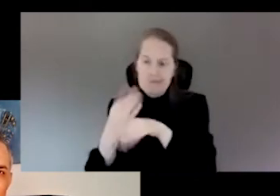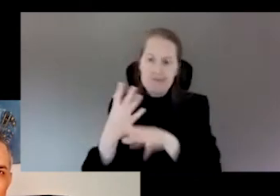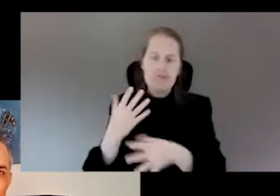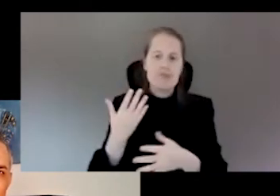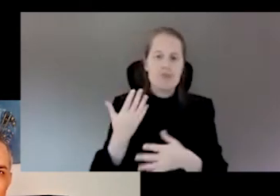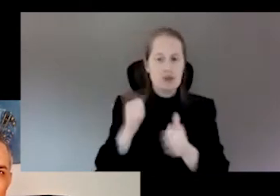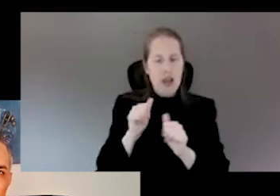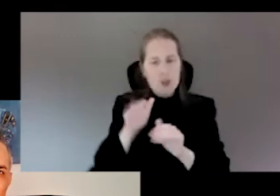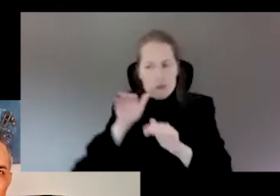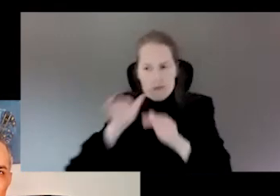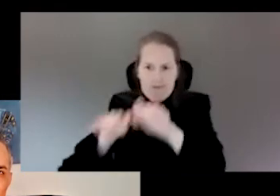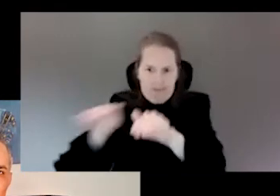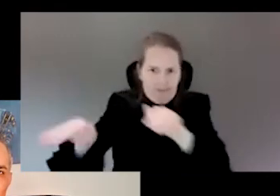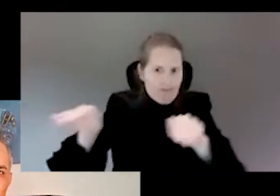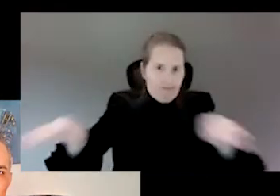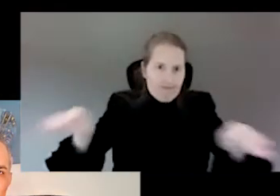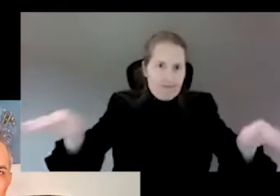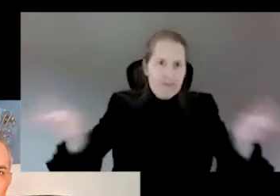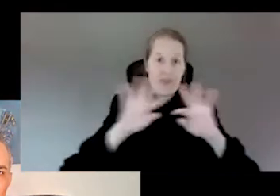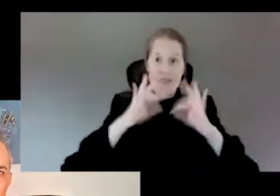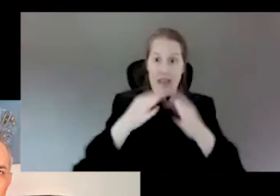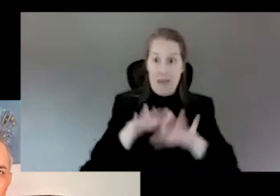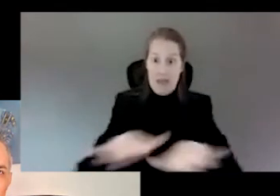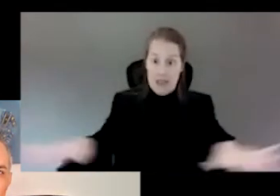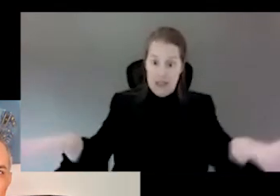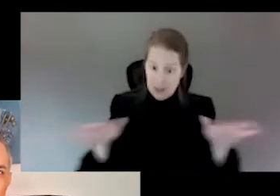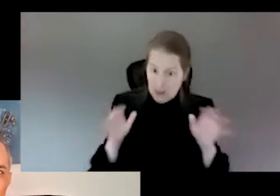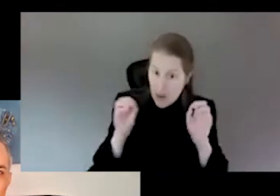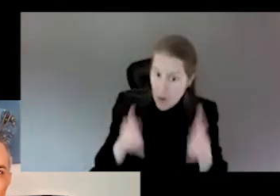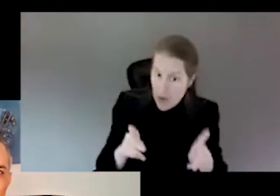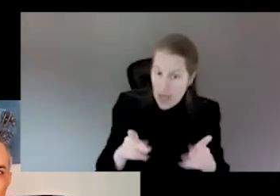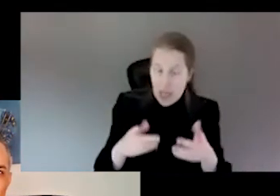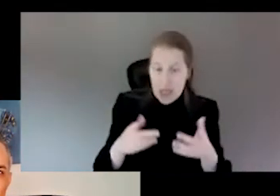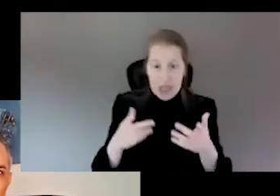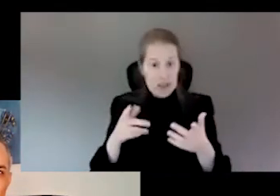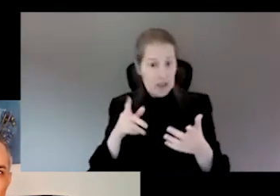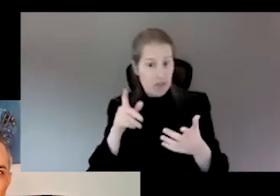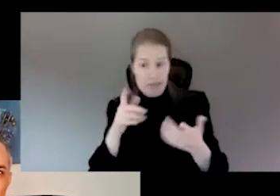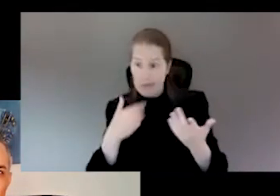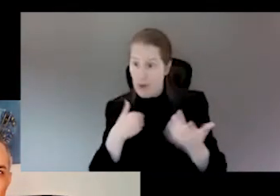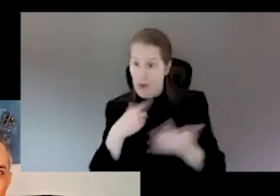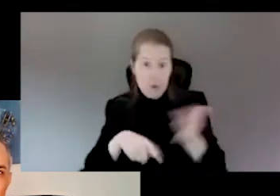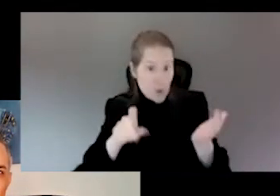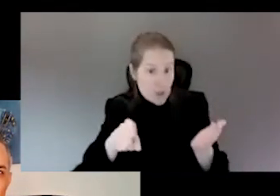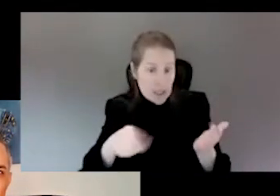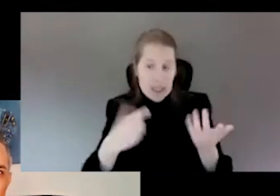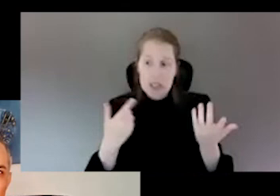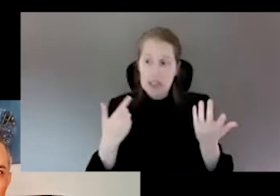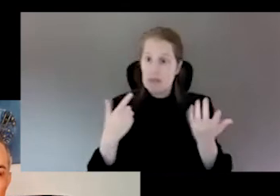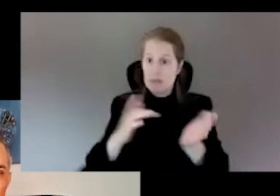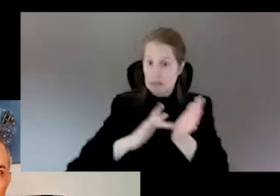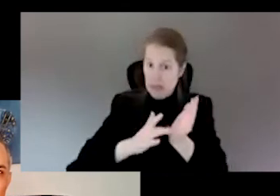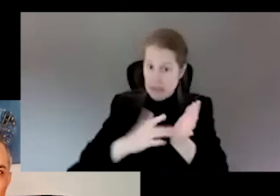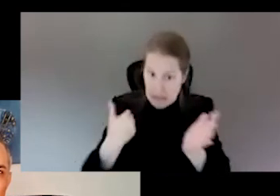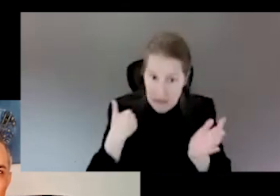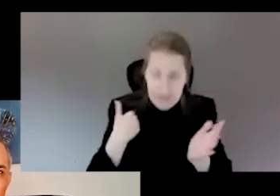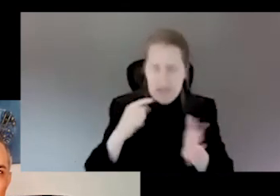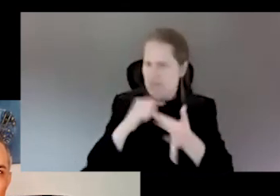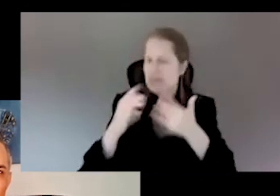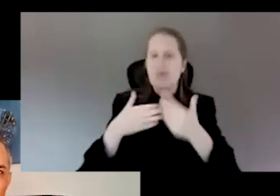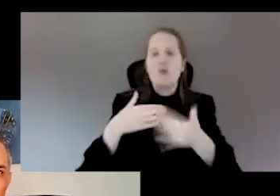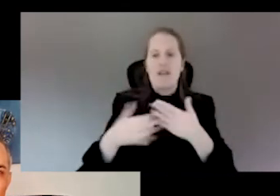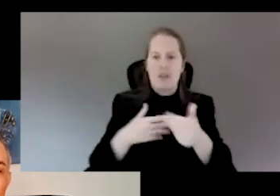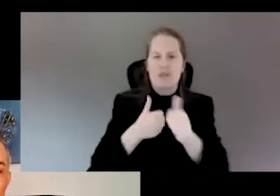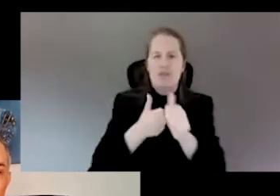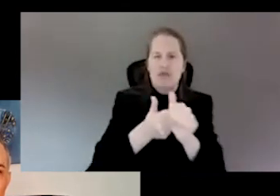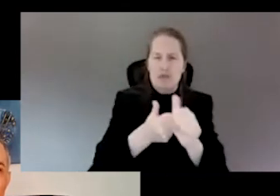our families to make sure they're doing okay, make sure they have their supplies, make sure they have their prescriptions, and whatever else needs to be, needs